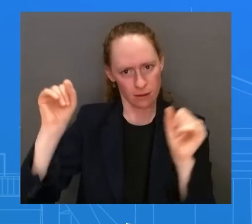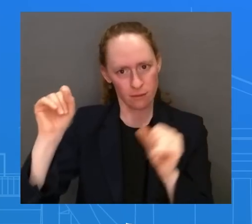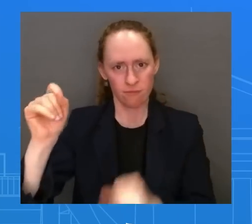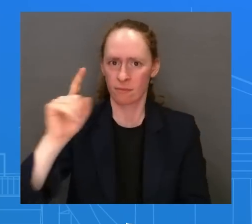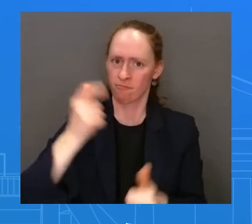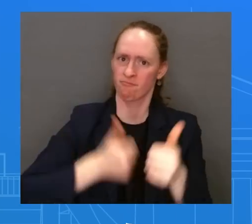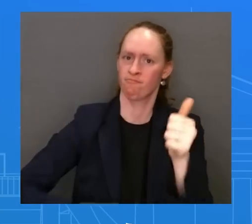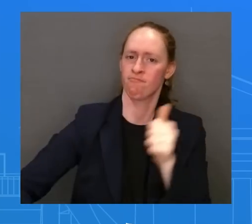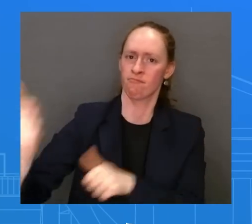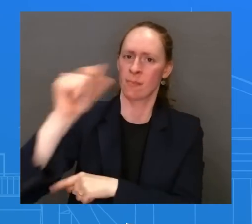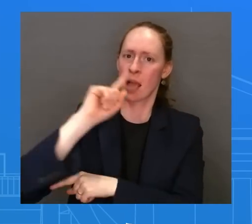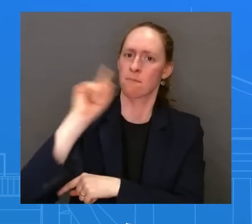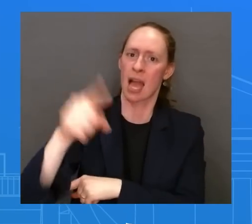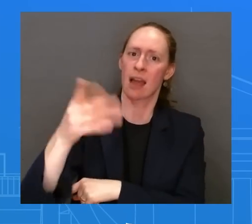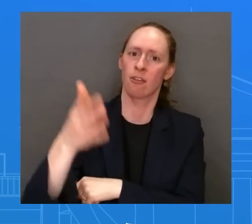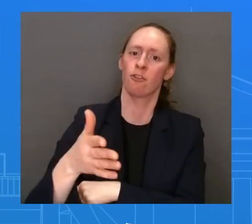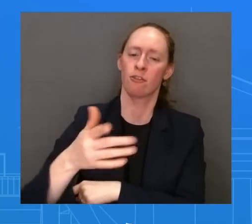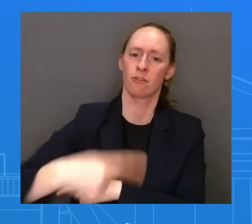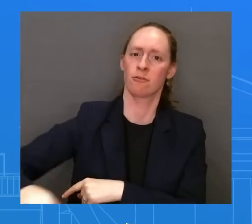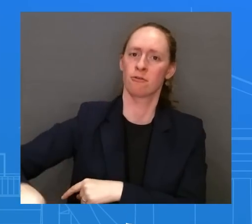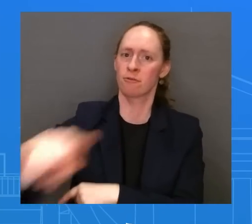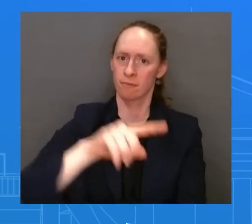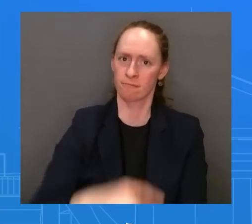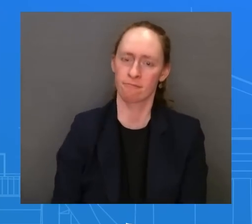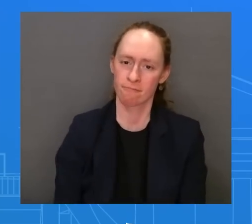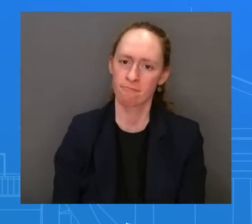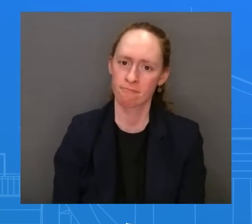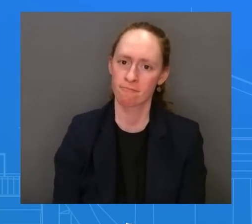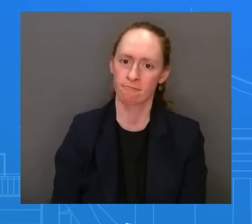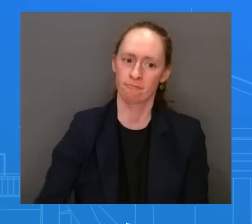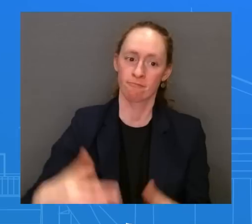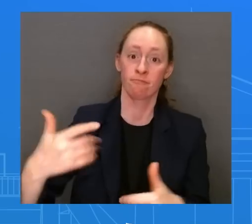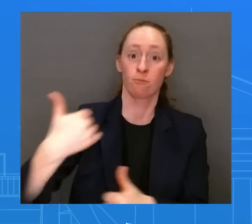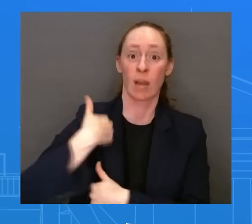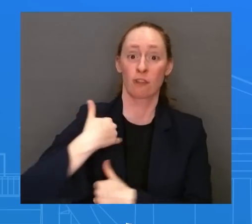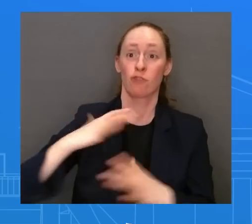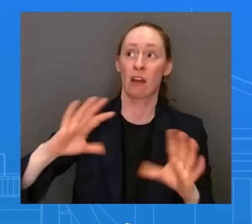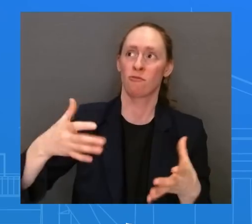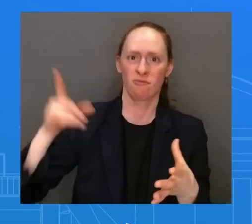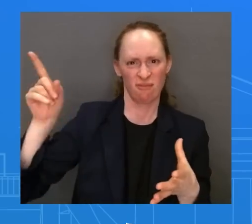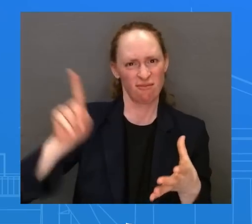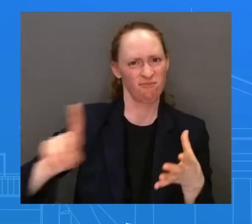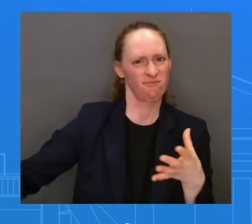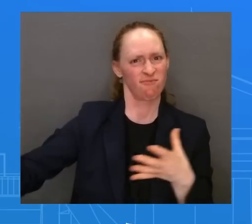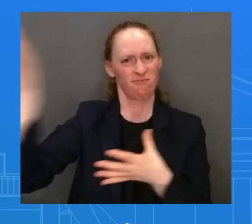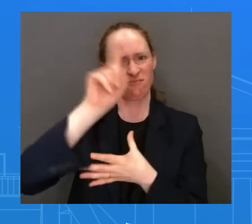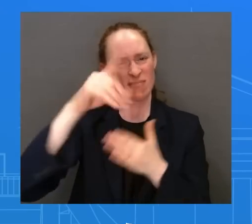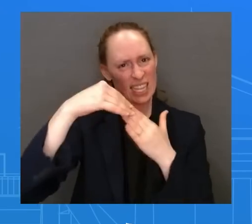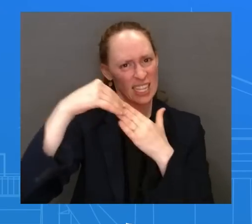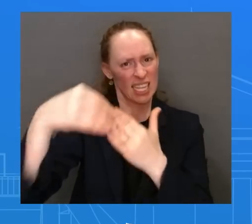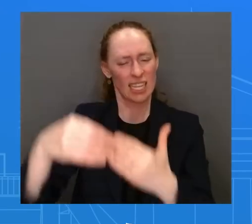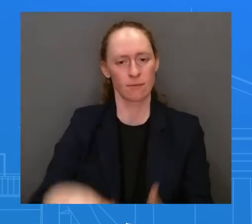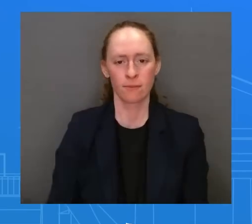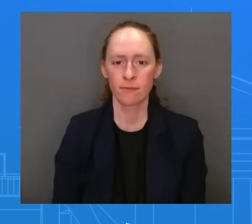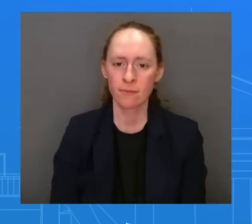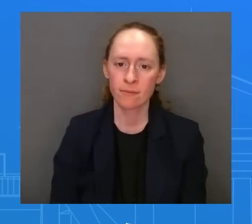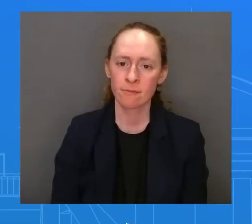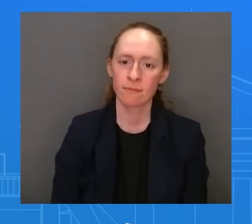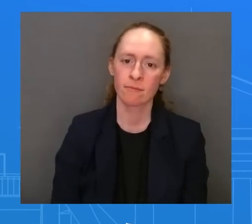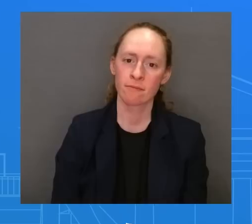the men and women who execute those operations in this case it's not just the military um and uh and he stands by